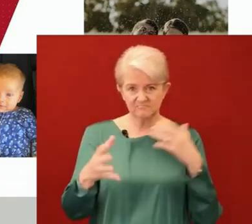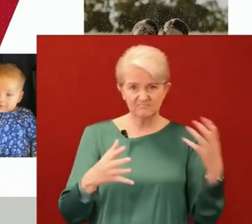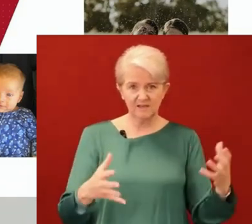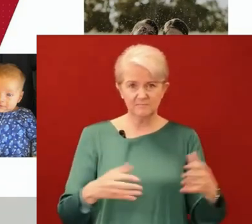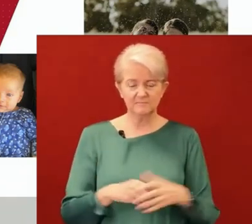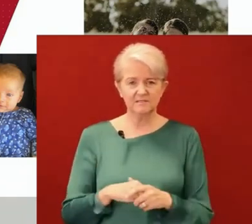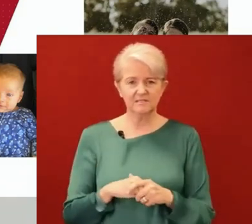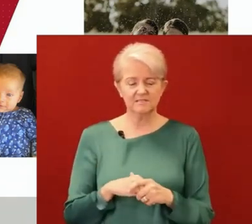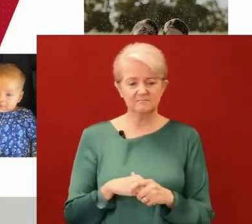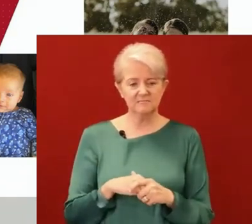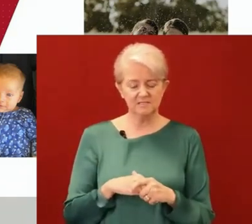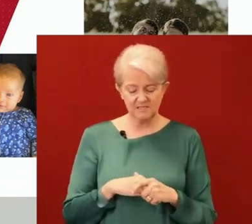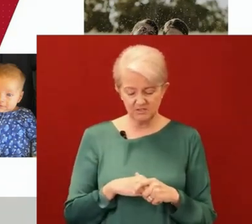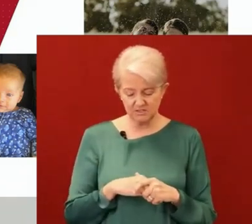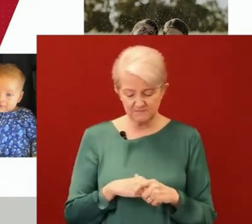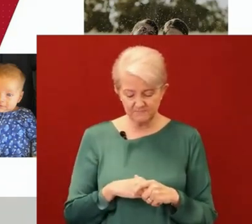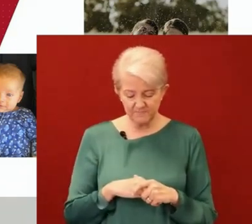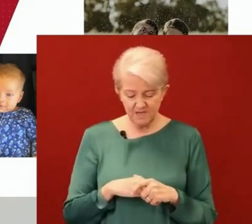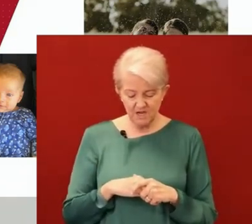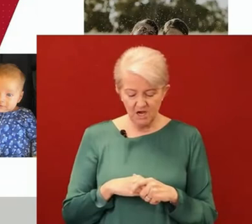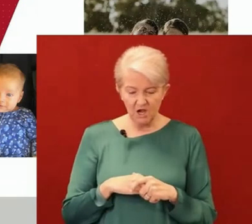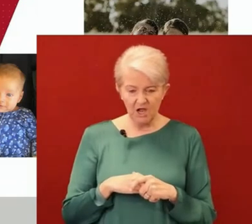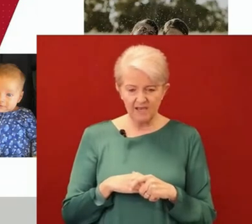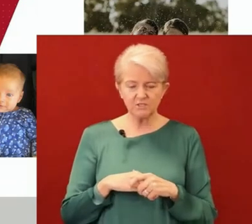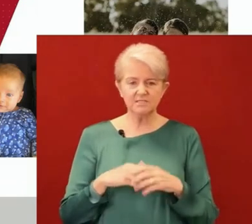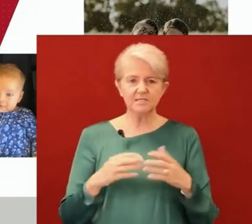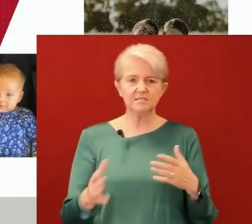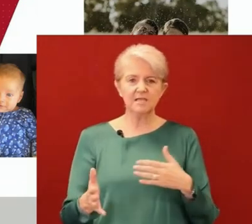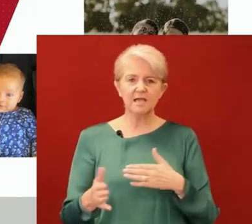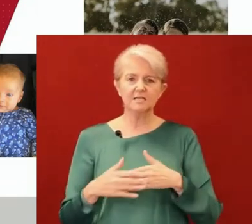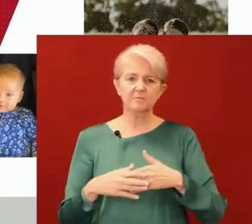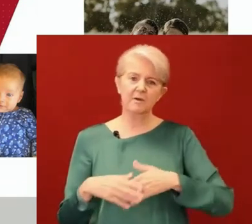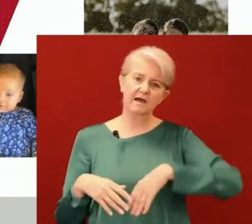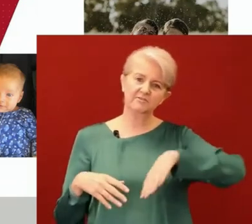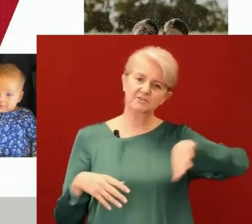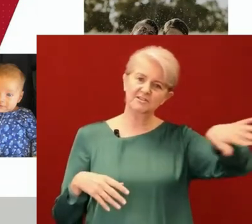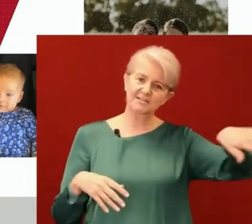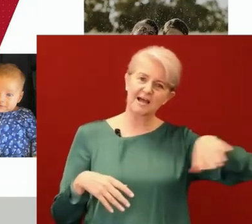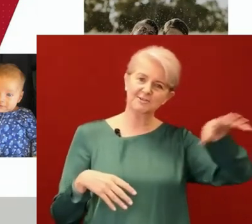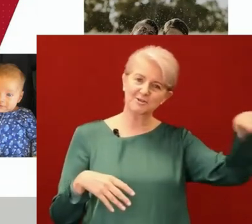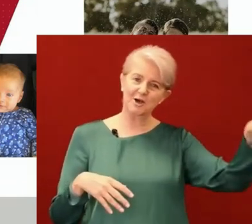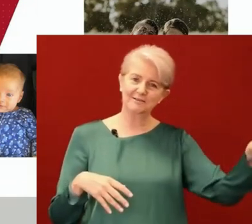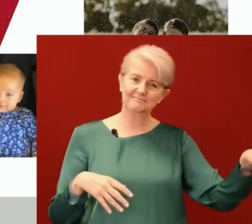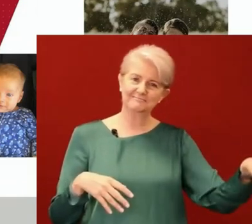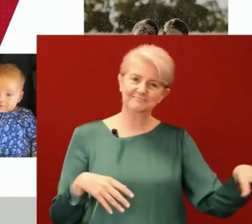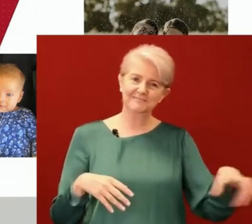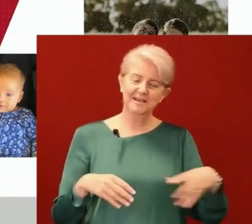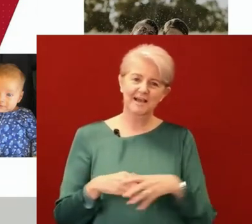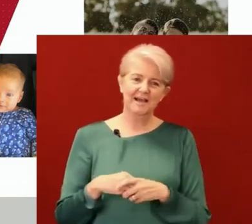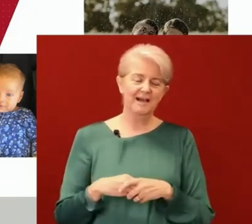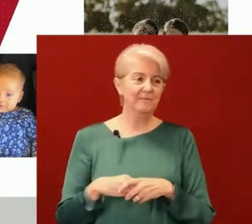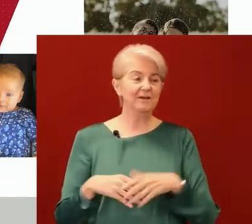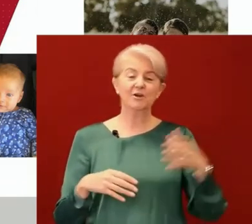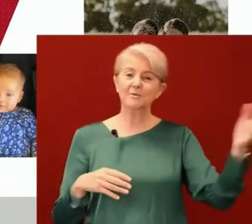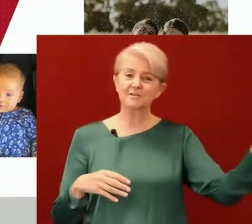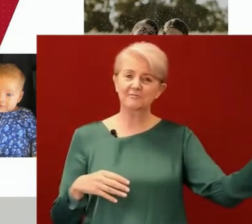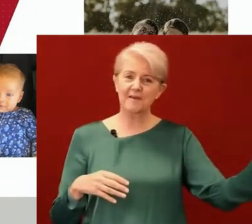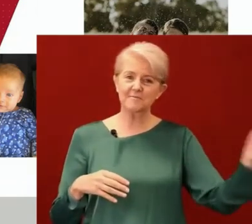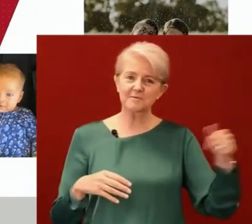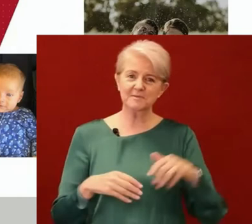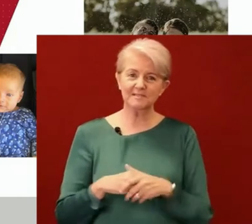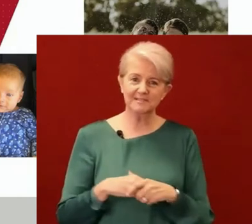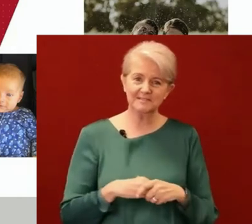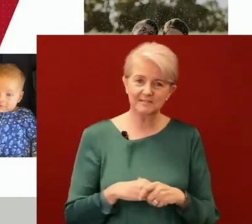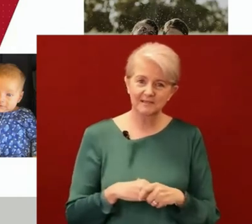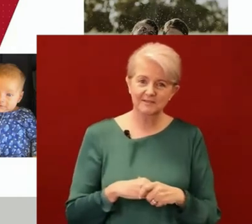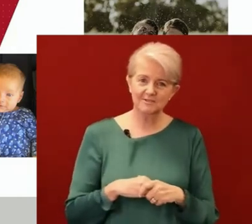started this session, I actually didn't take the path to the dark side. I didn't go into the